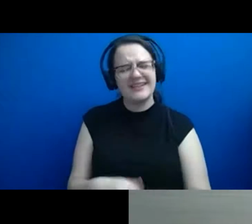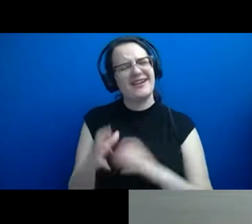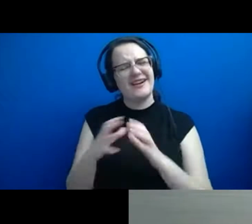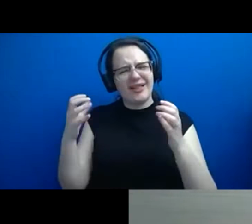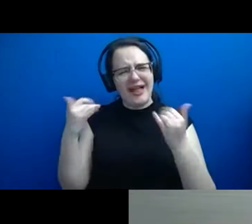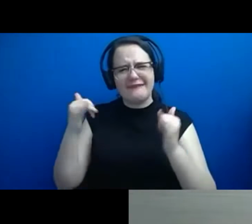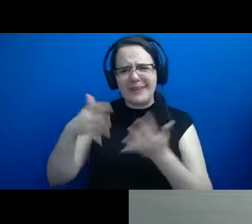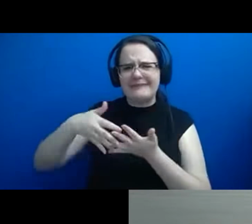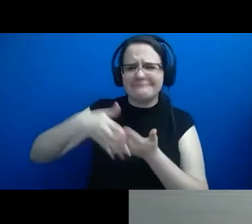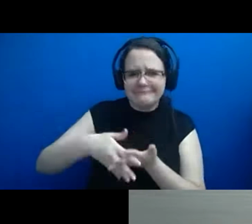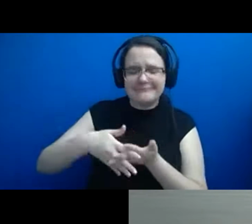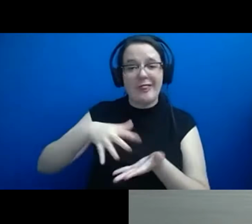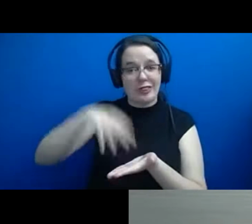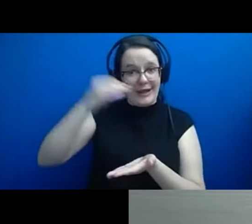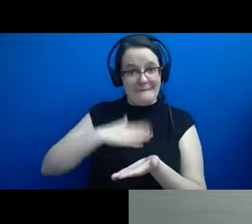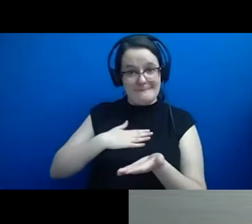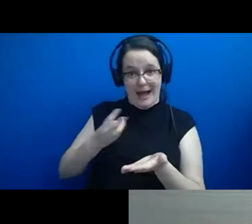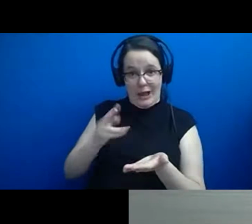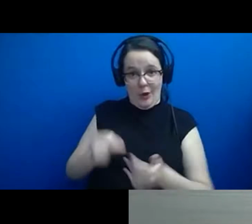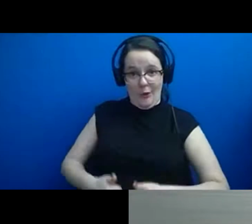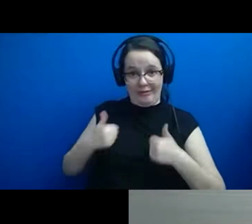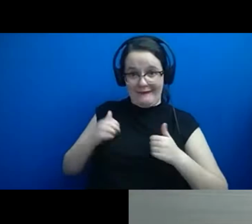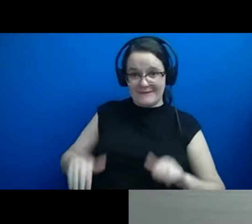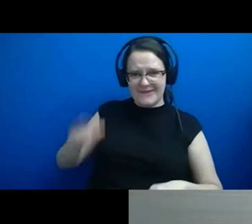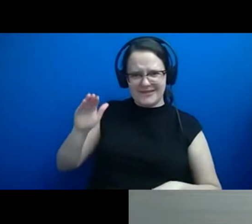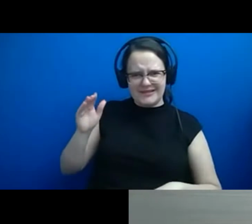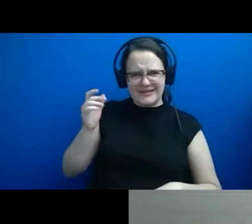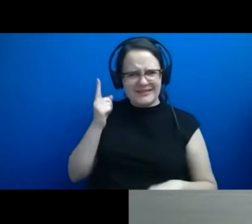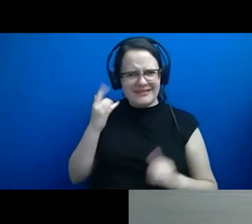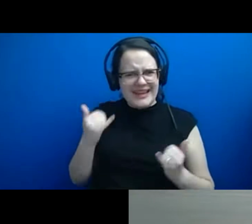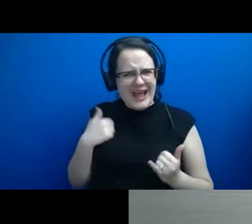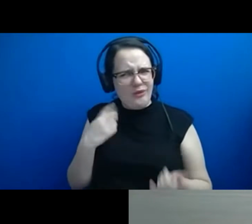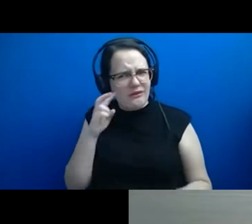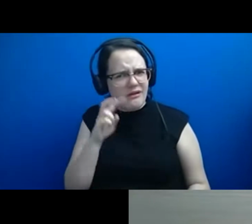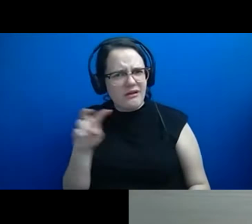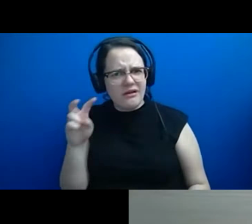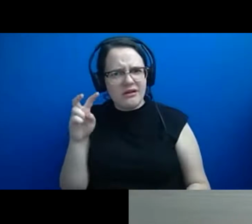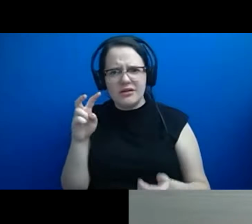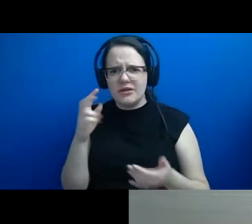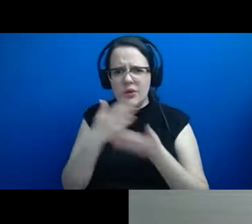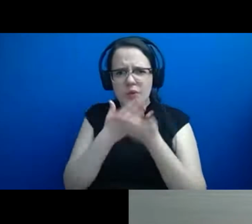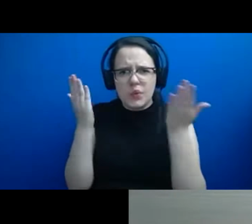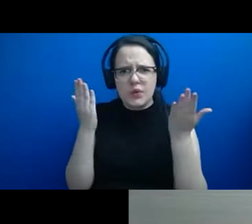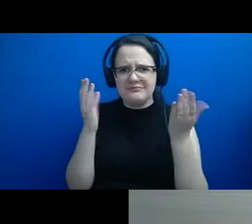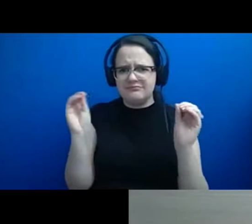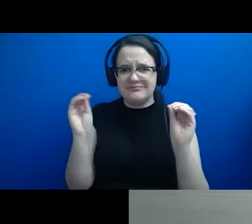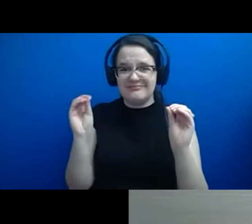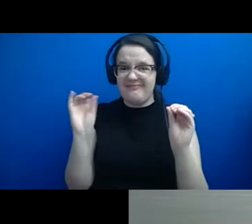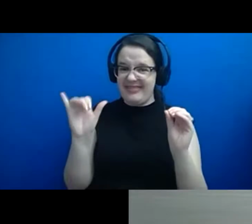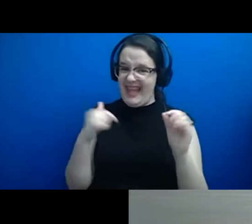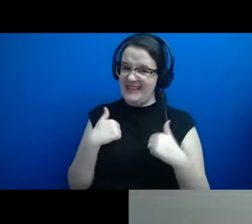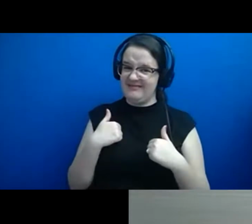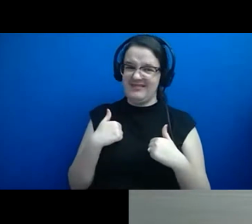in my own life when I was young, and I don't see it now. And it not only scares me, but it makes me quite